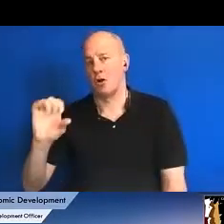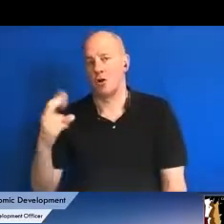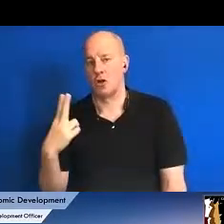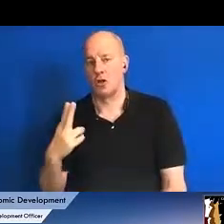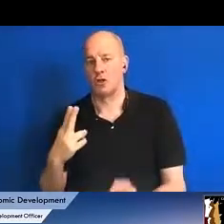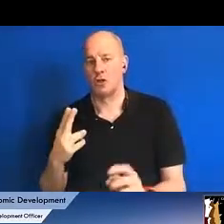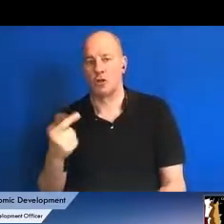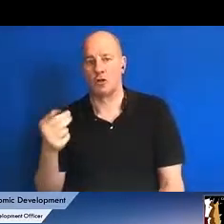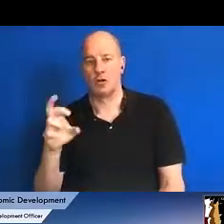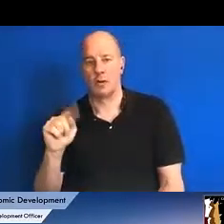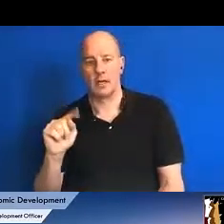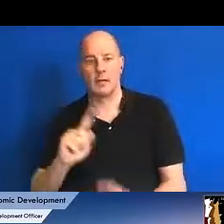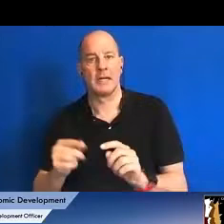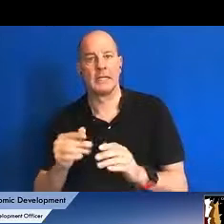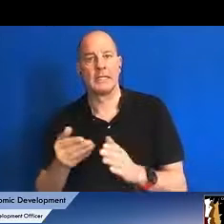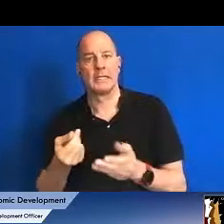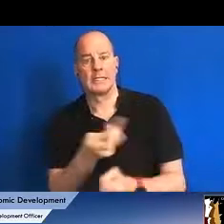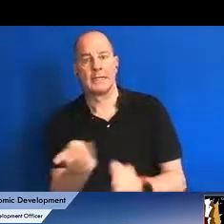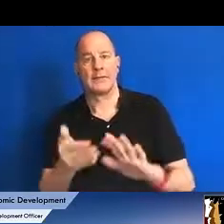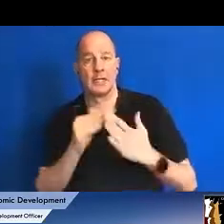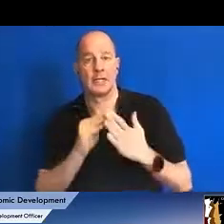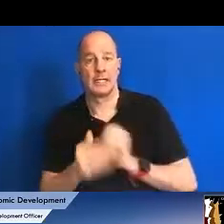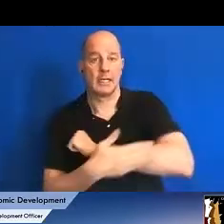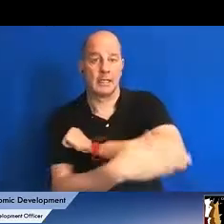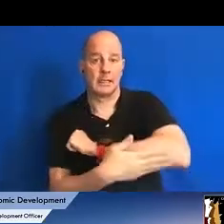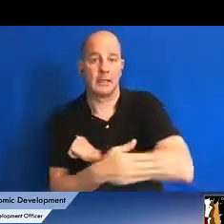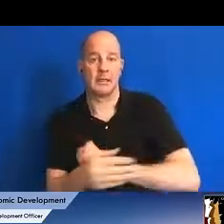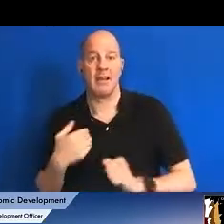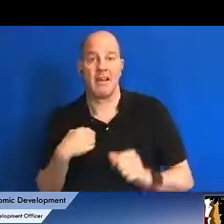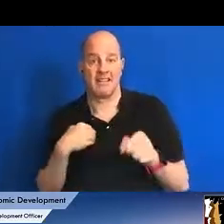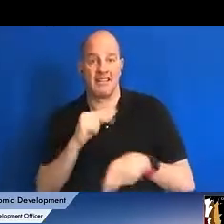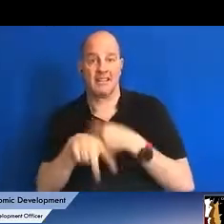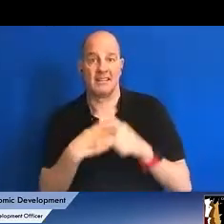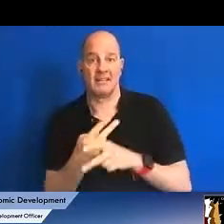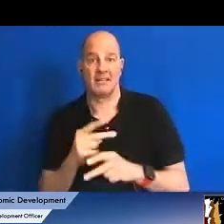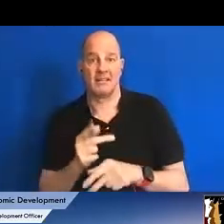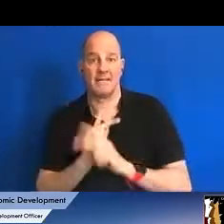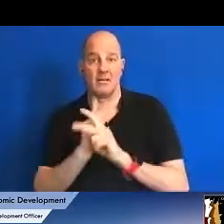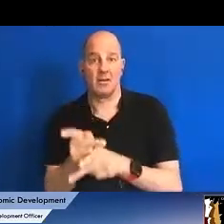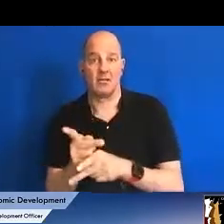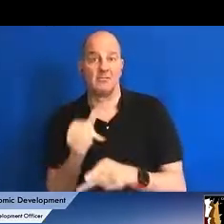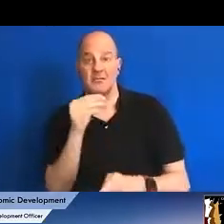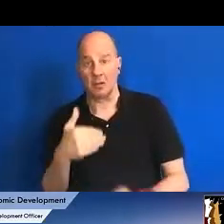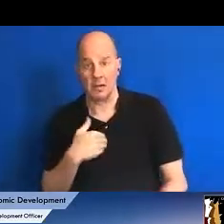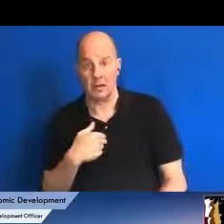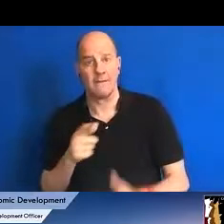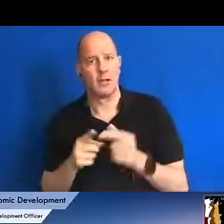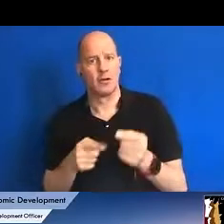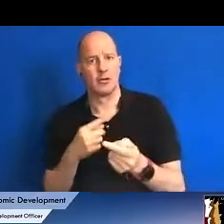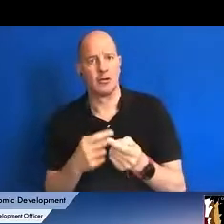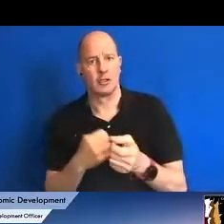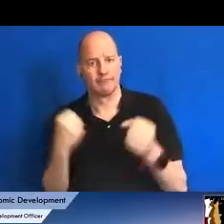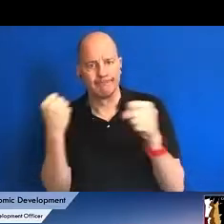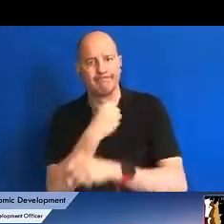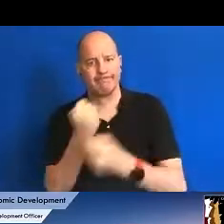and several counties provide these types of loans, and if they don't, you should advocate for them to do that. And that could